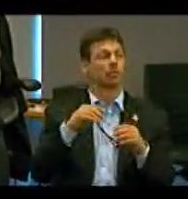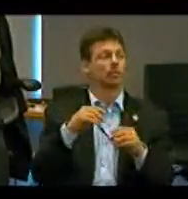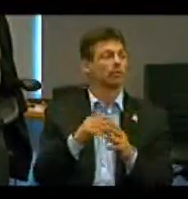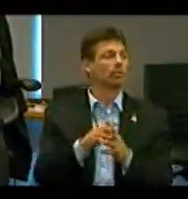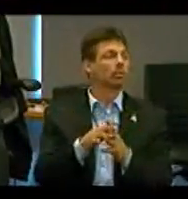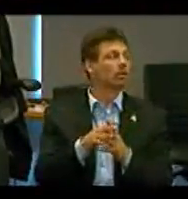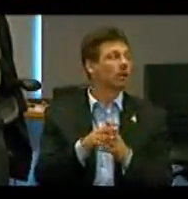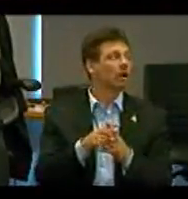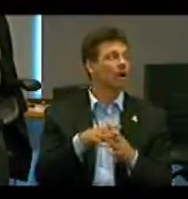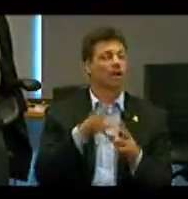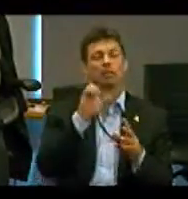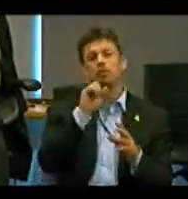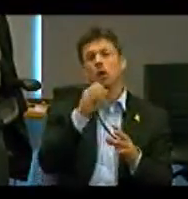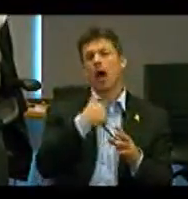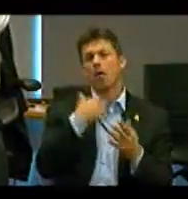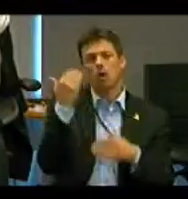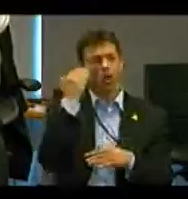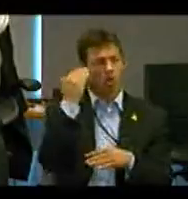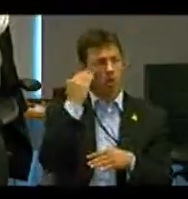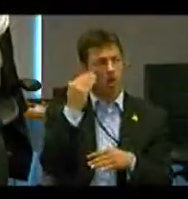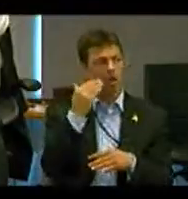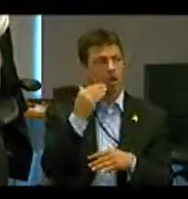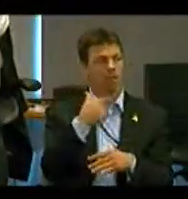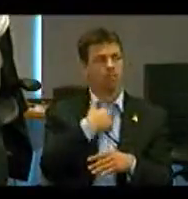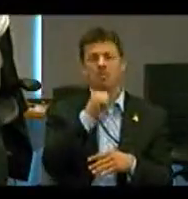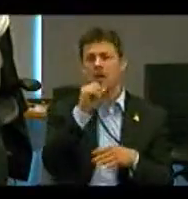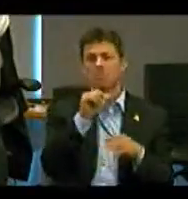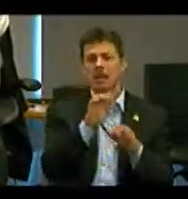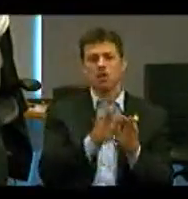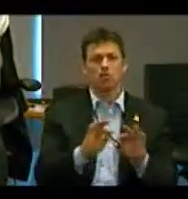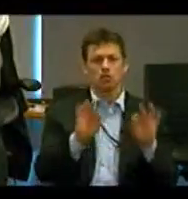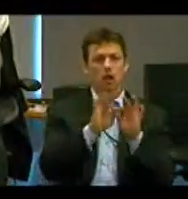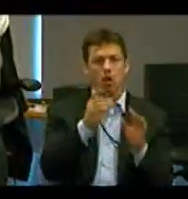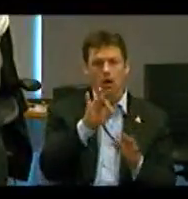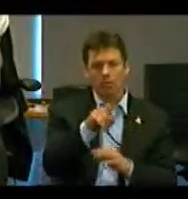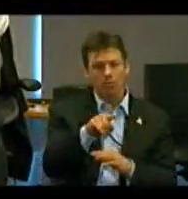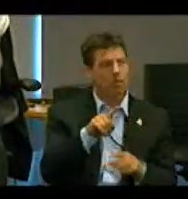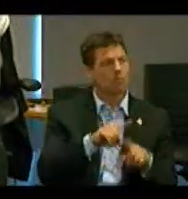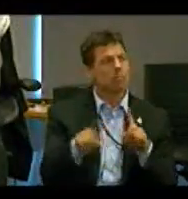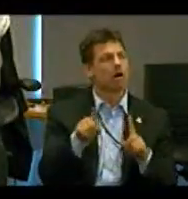okay. So I just wanted to know that. I'm not going to be critical or anything, but